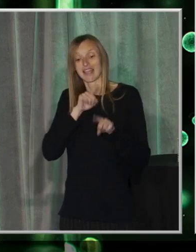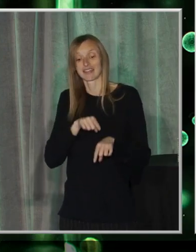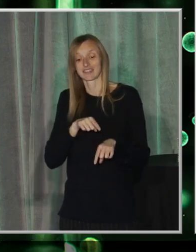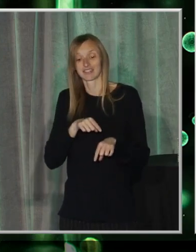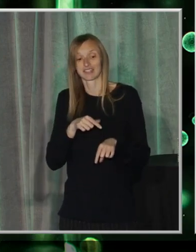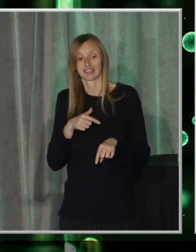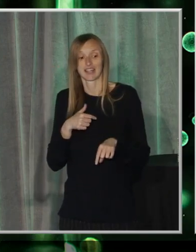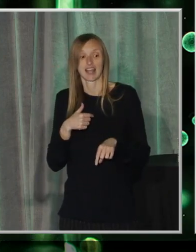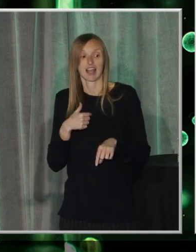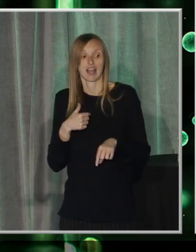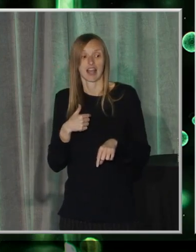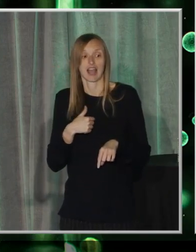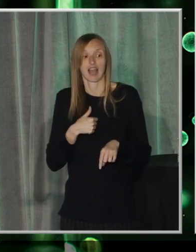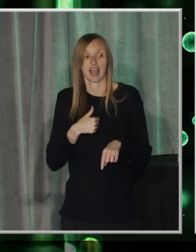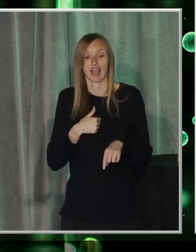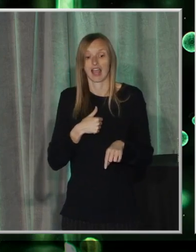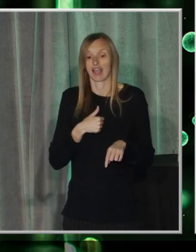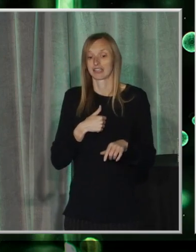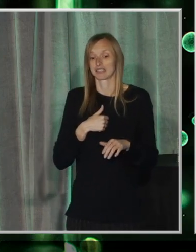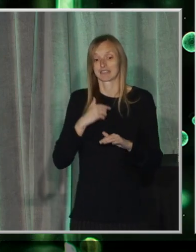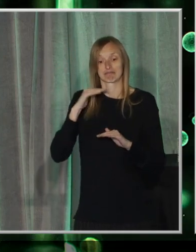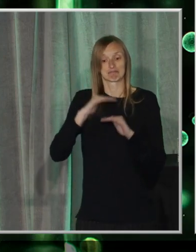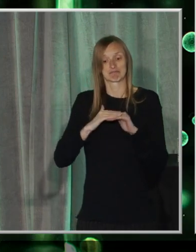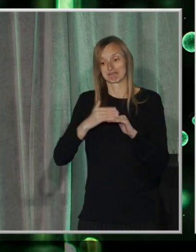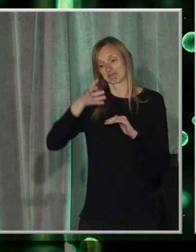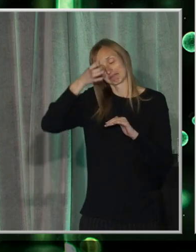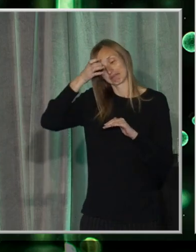the least person in our team to know the core